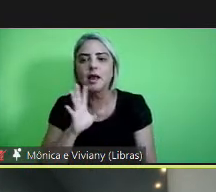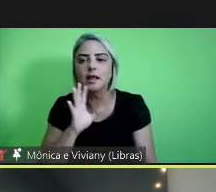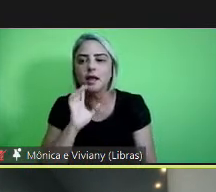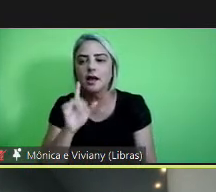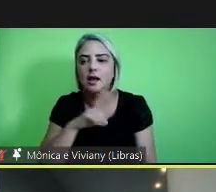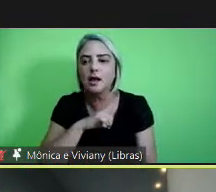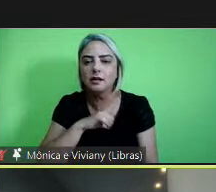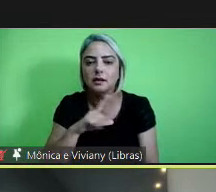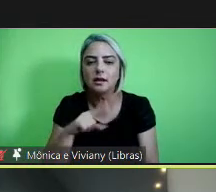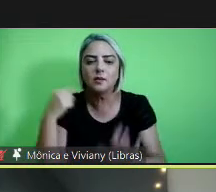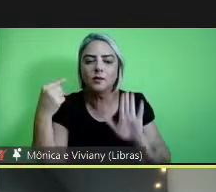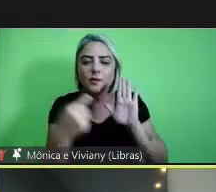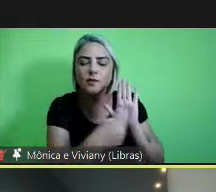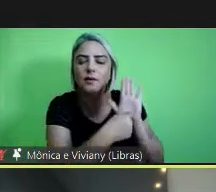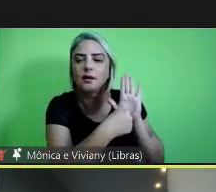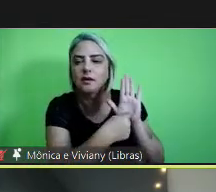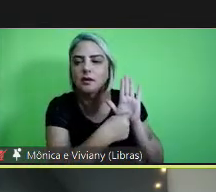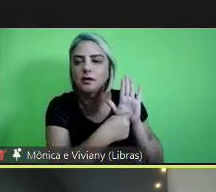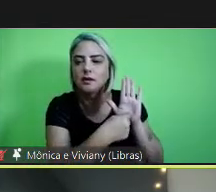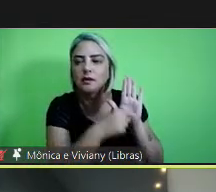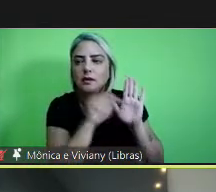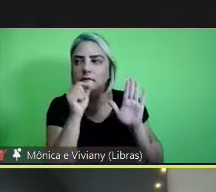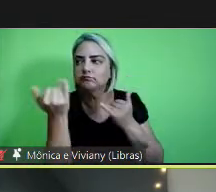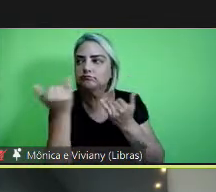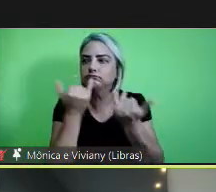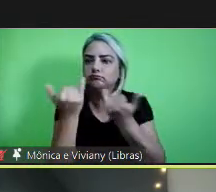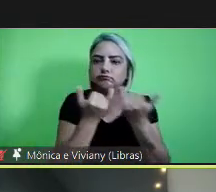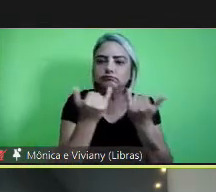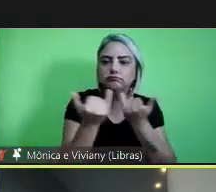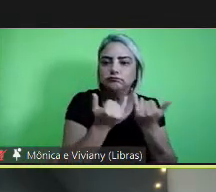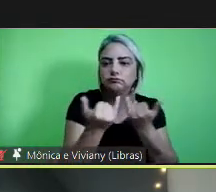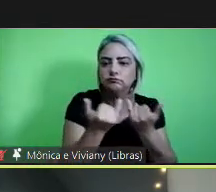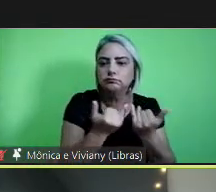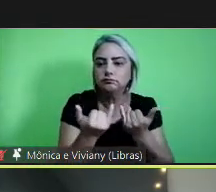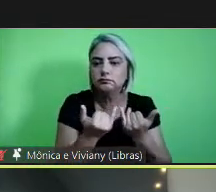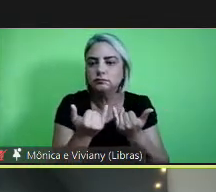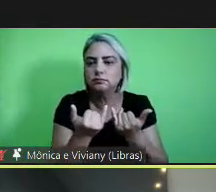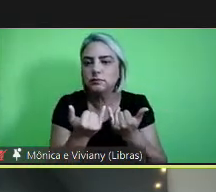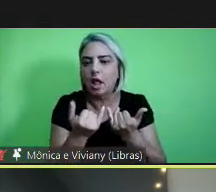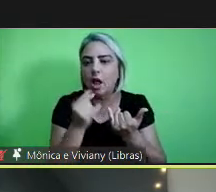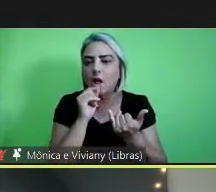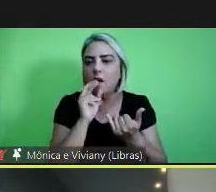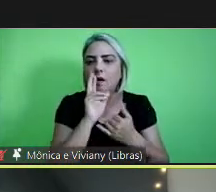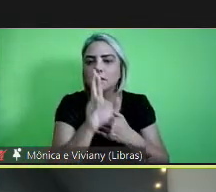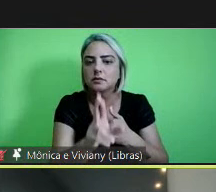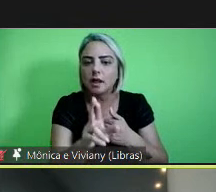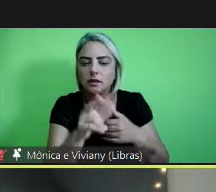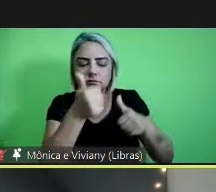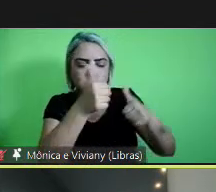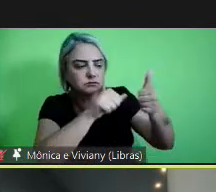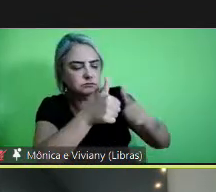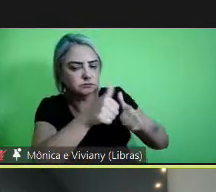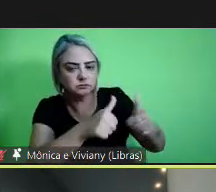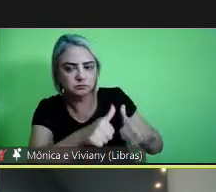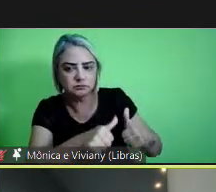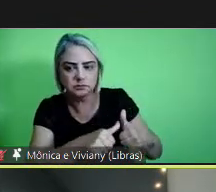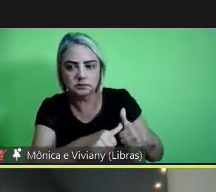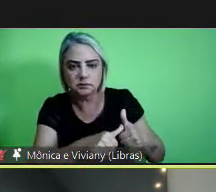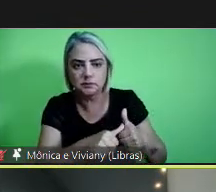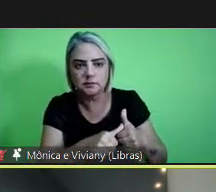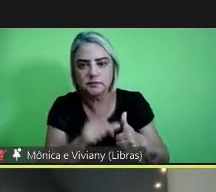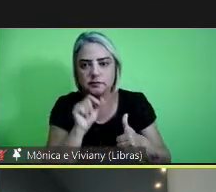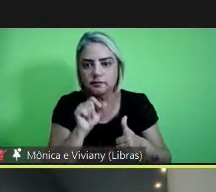are available. And we have a button here that is click here that when after